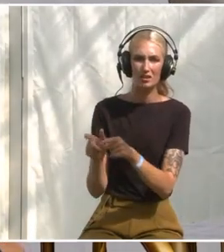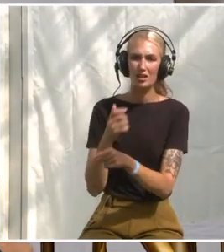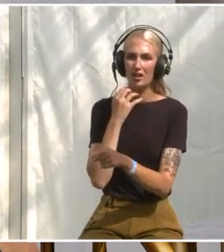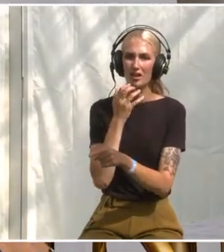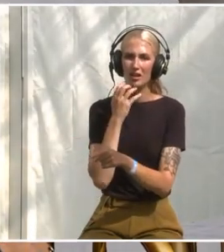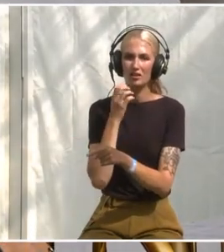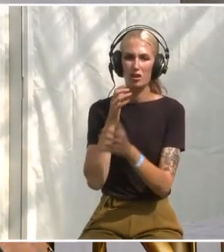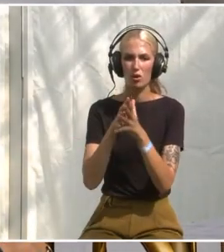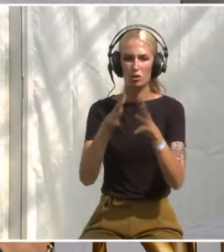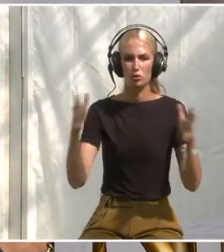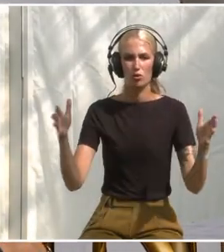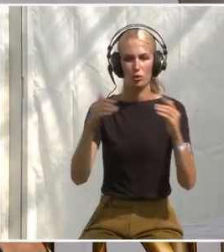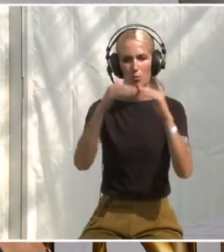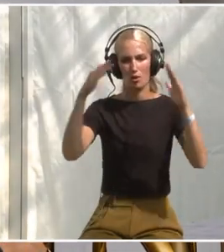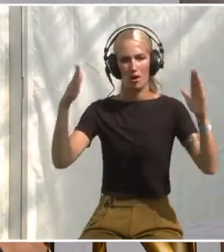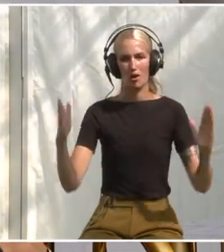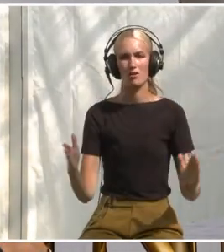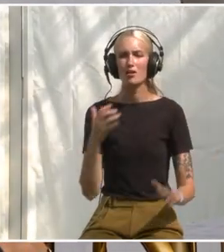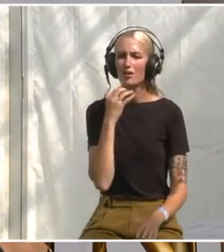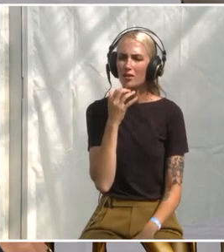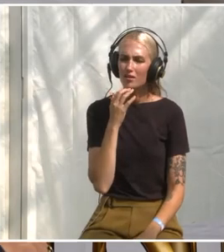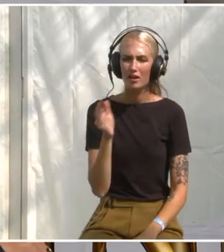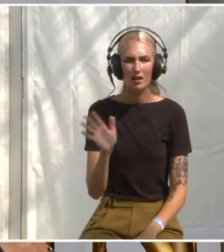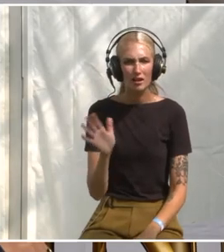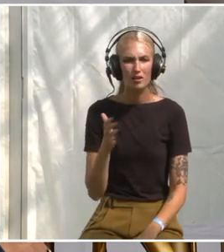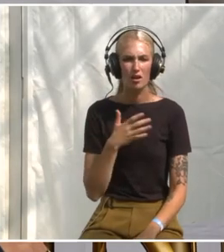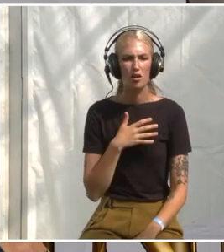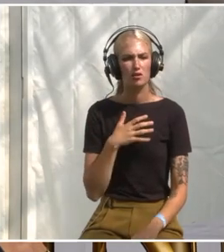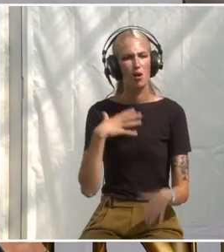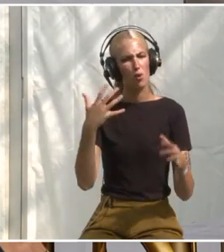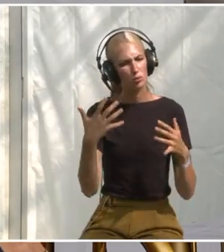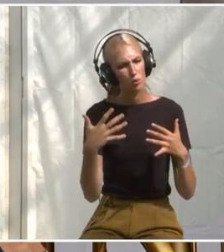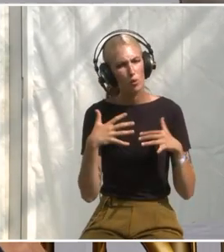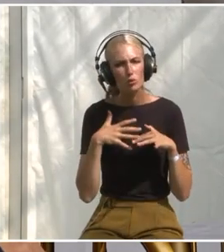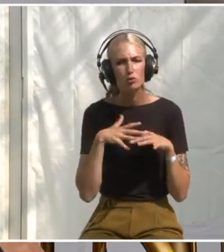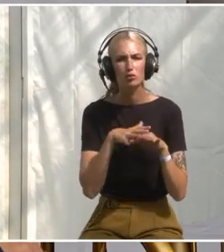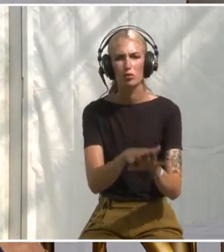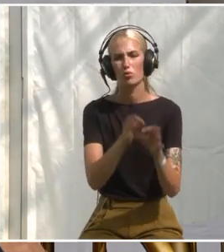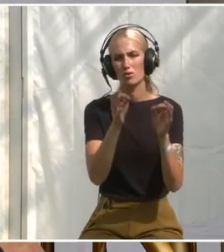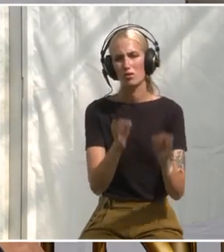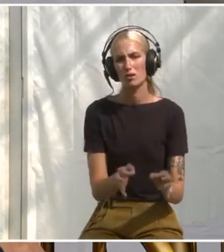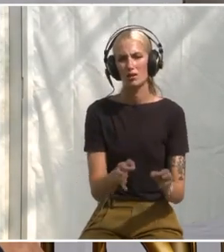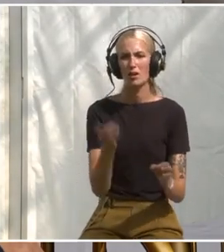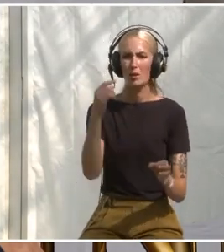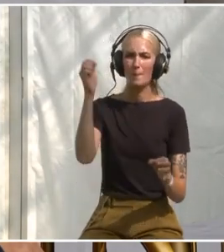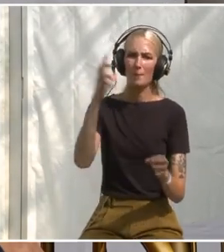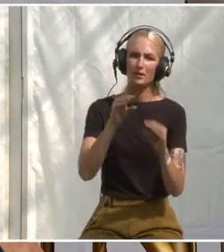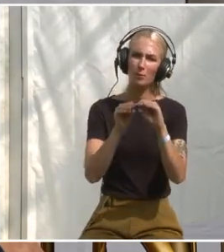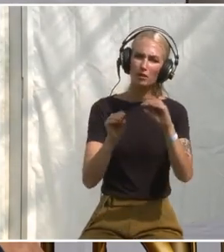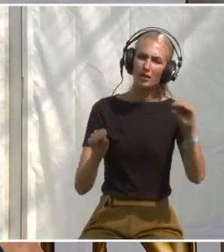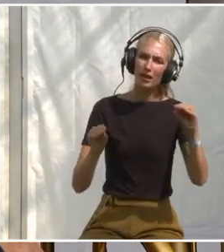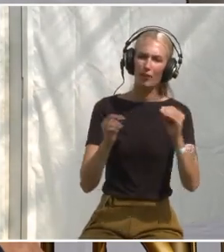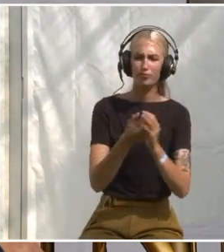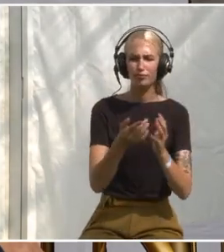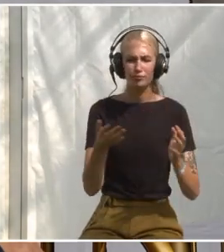big house for themselves, but to use the old infrastructure, correct it, put solar panels, and think about this kind